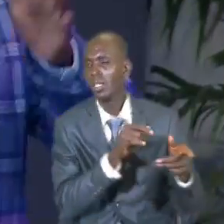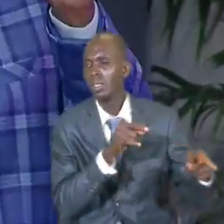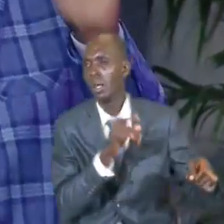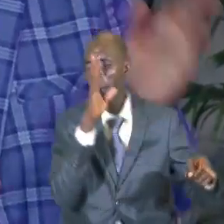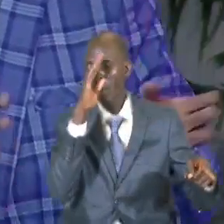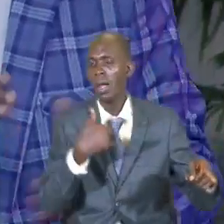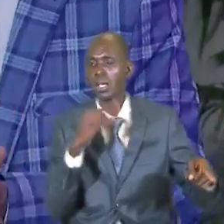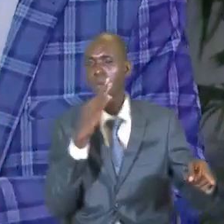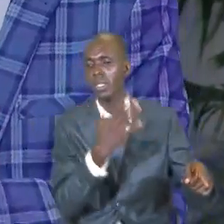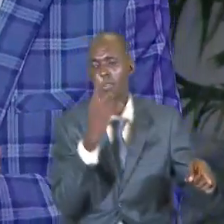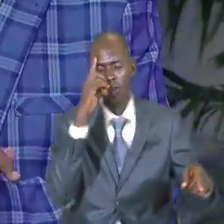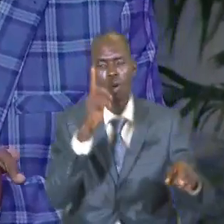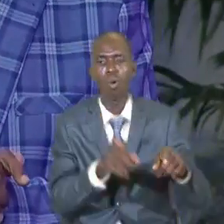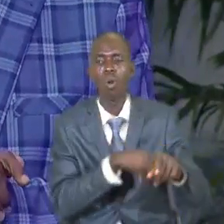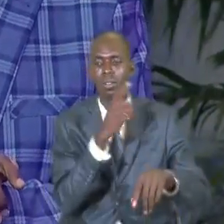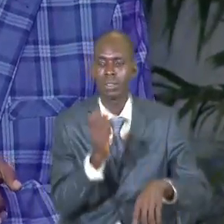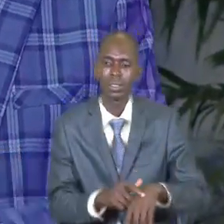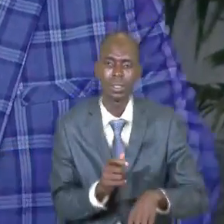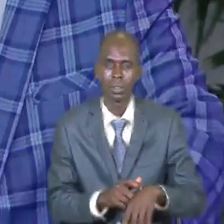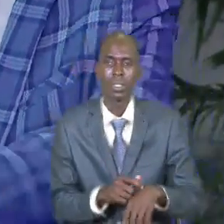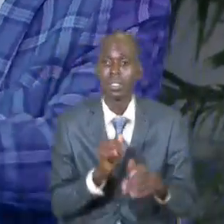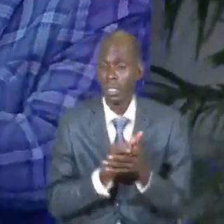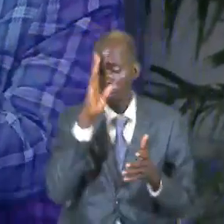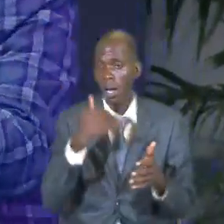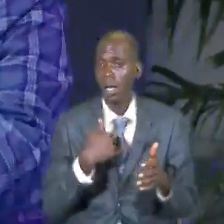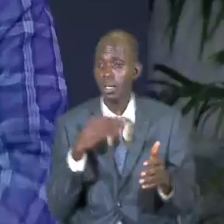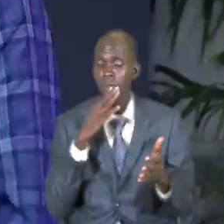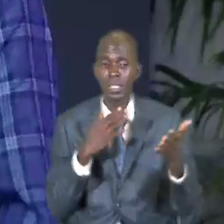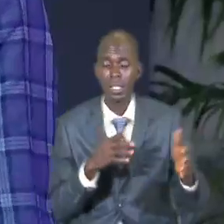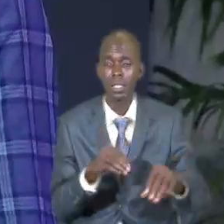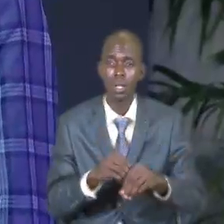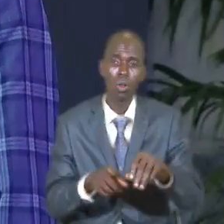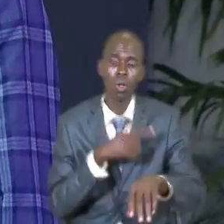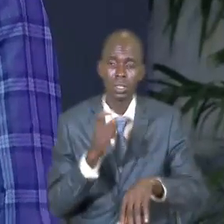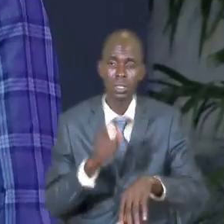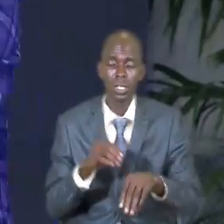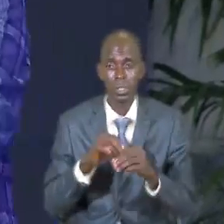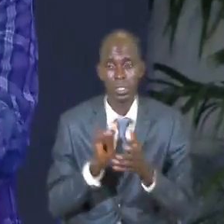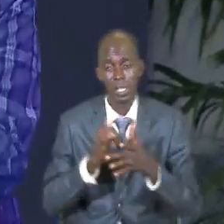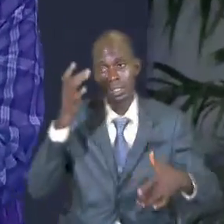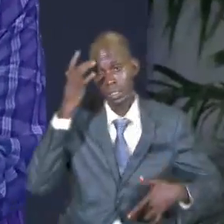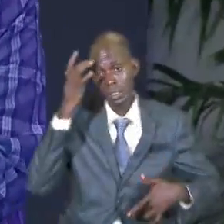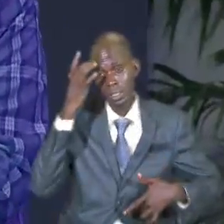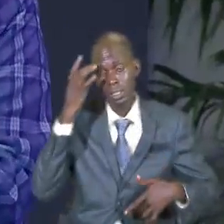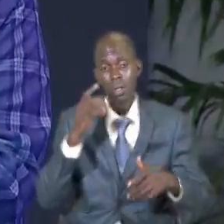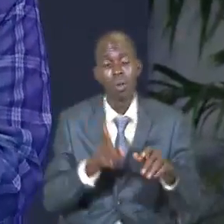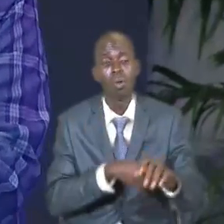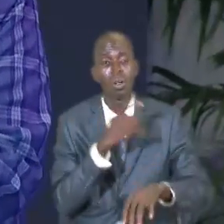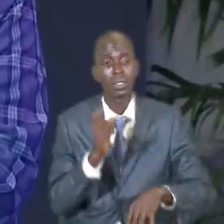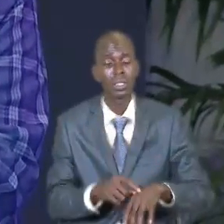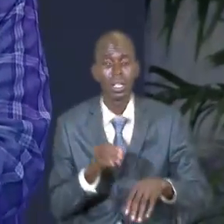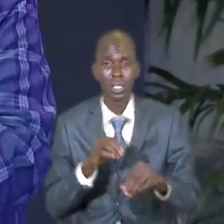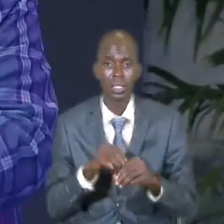long time in that sickness, a long time in that disease, a long time